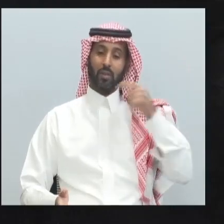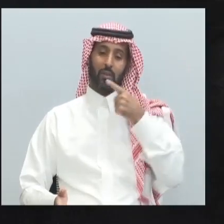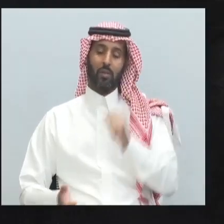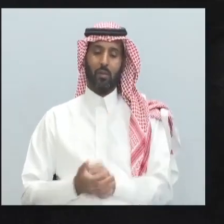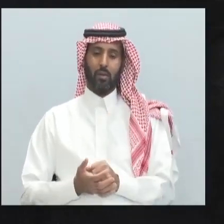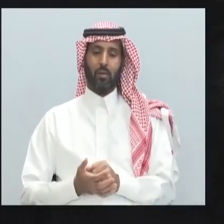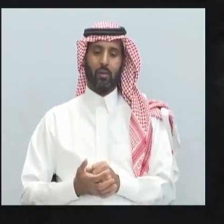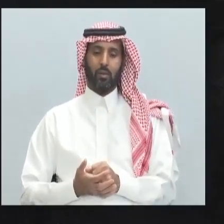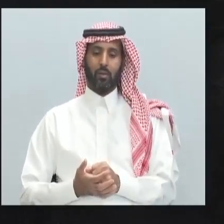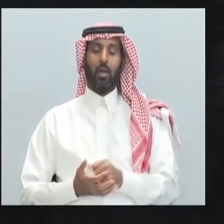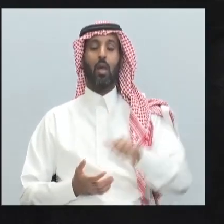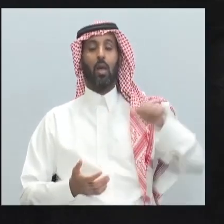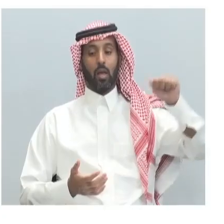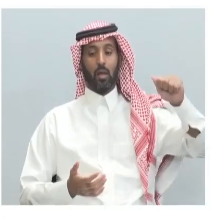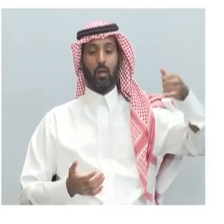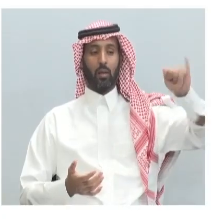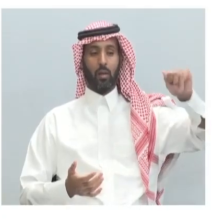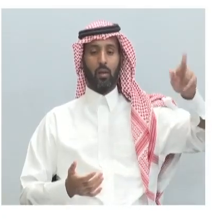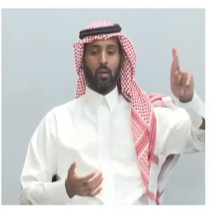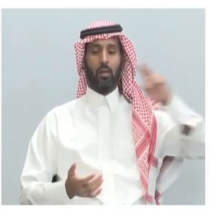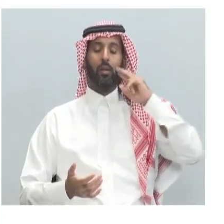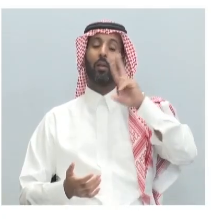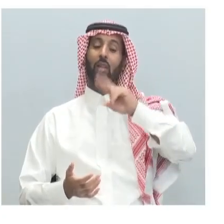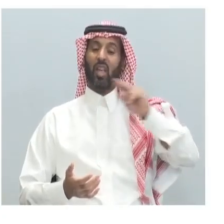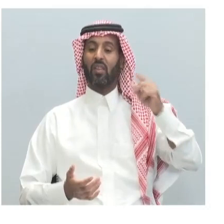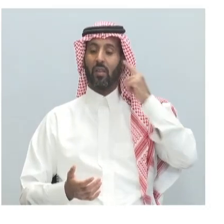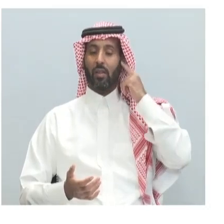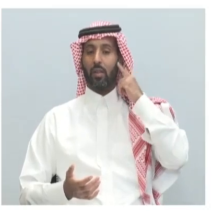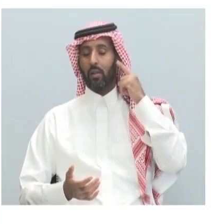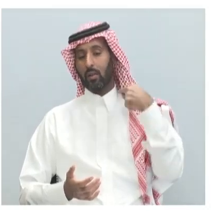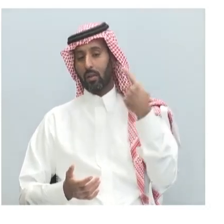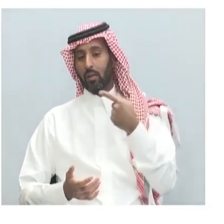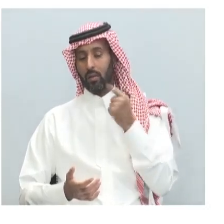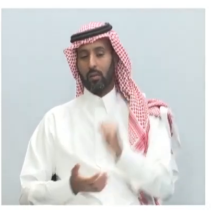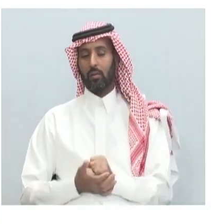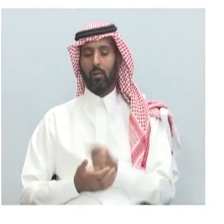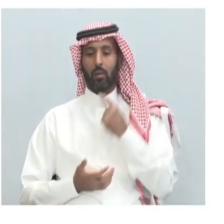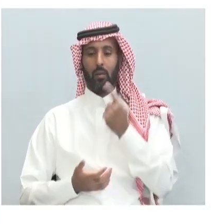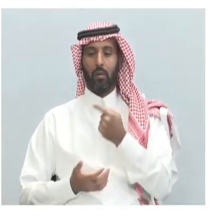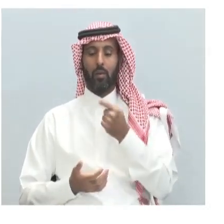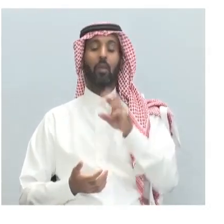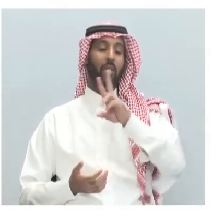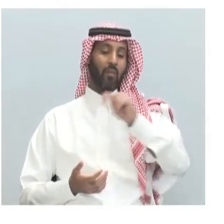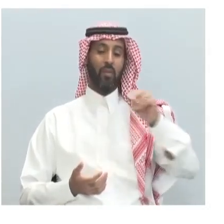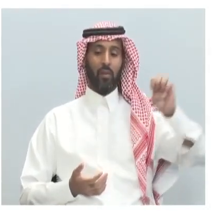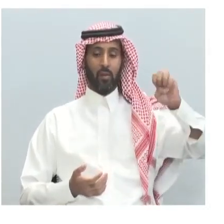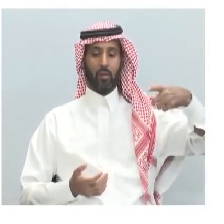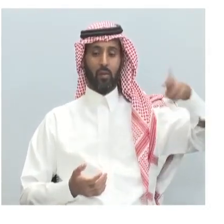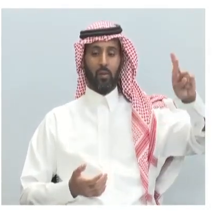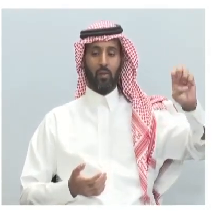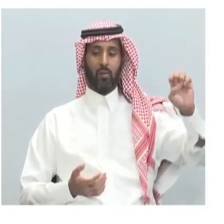So these are the letters that you can use to pronounce it as air. Okay,